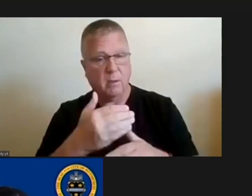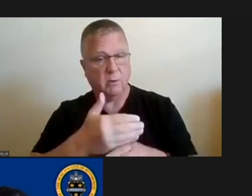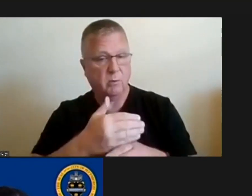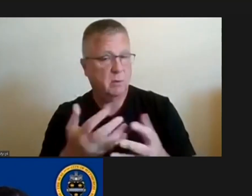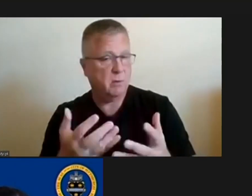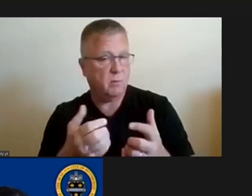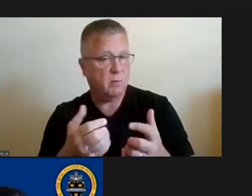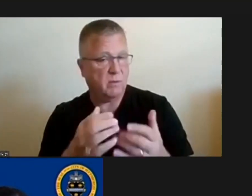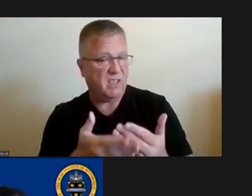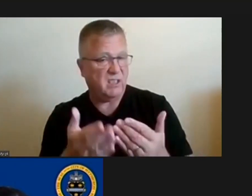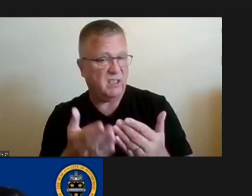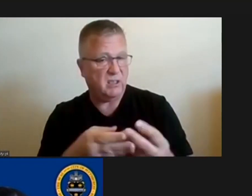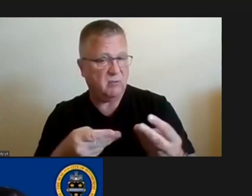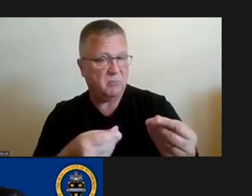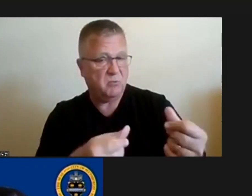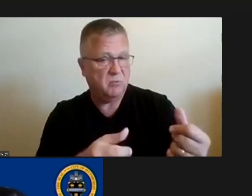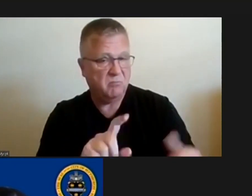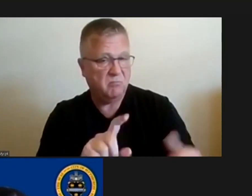easier?